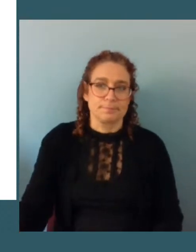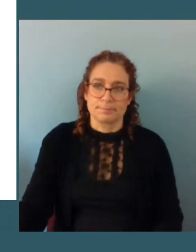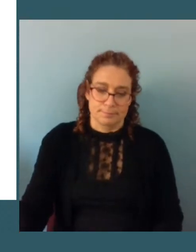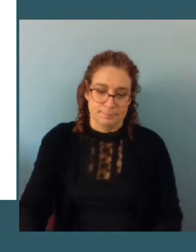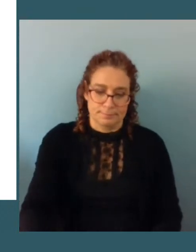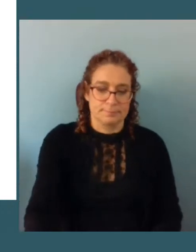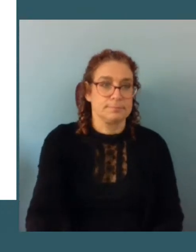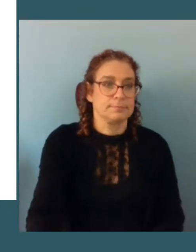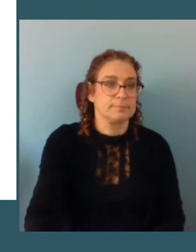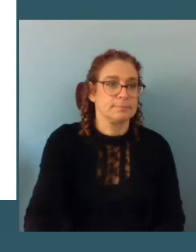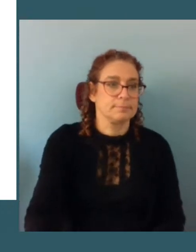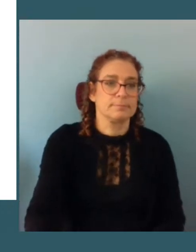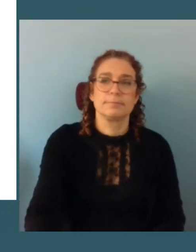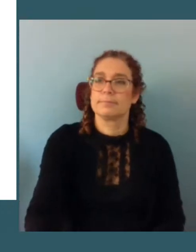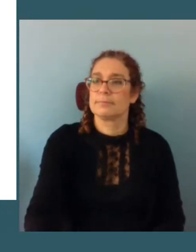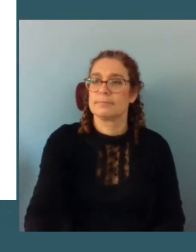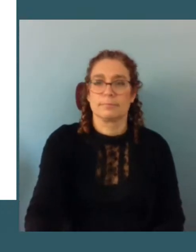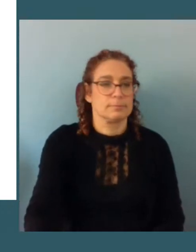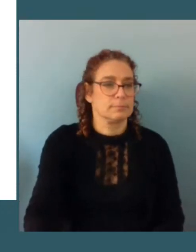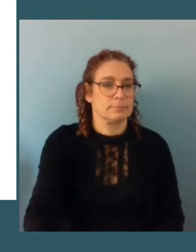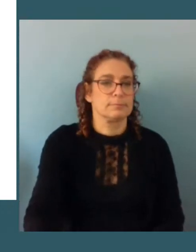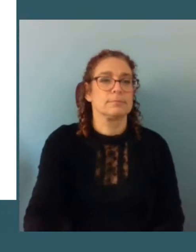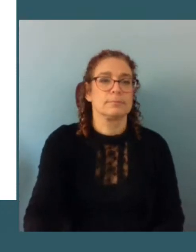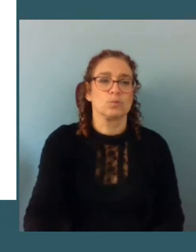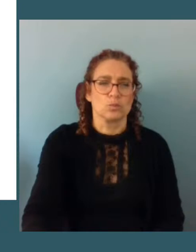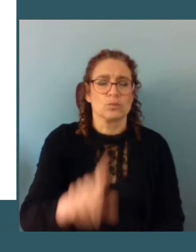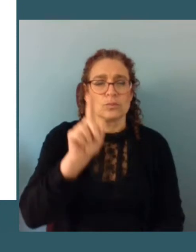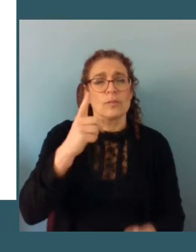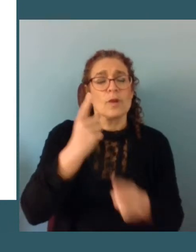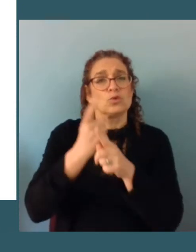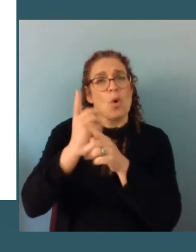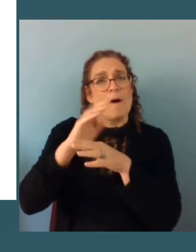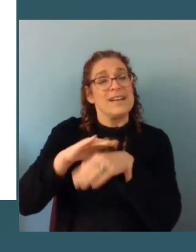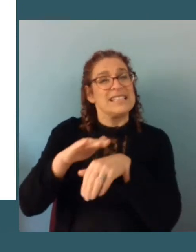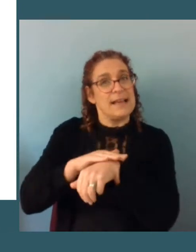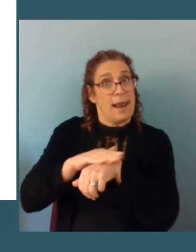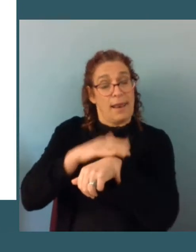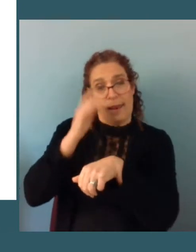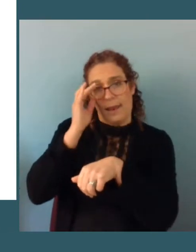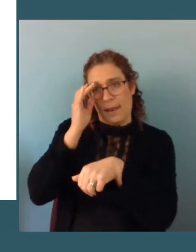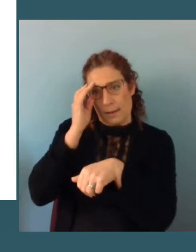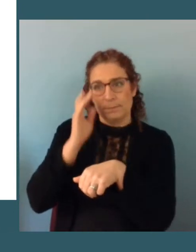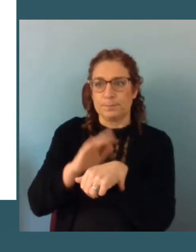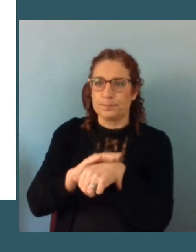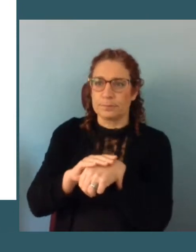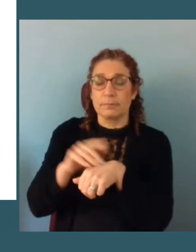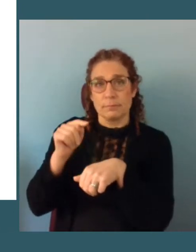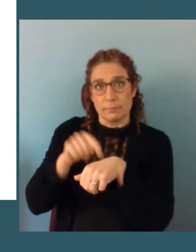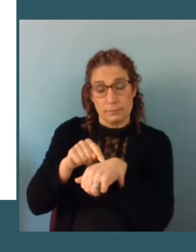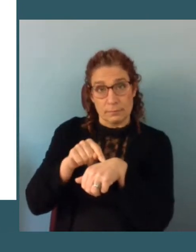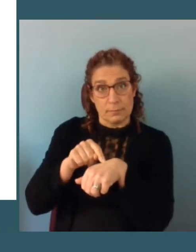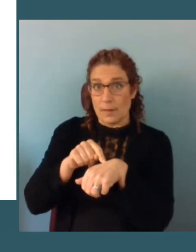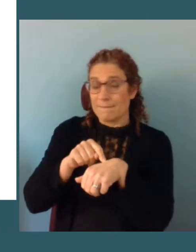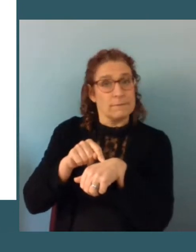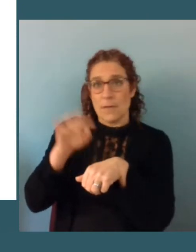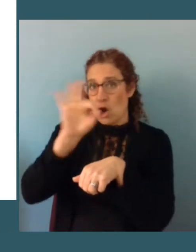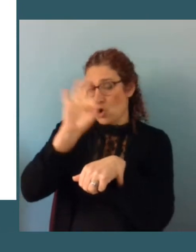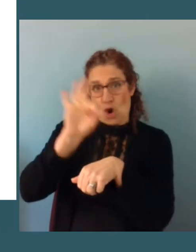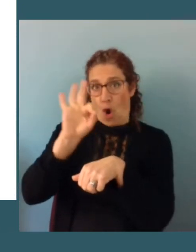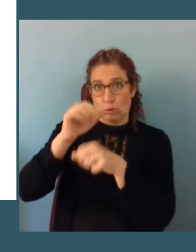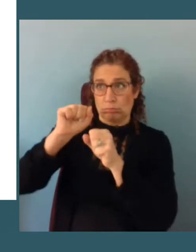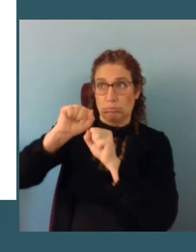So just going back to the impaired skin barrier, we know that this leads to development of peanut allergy